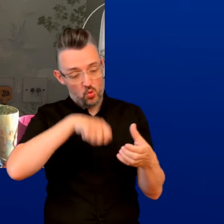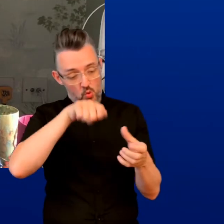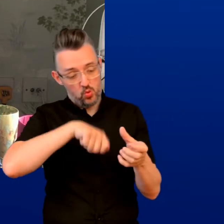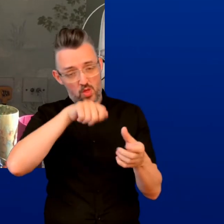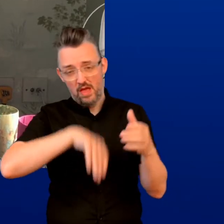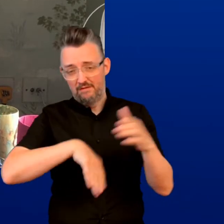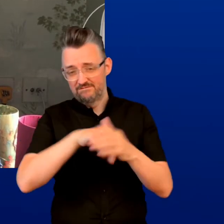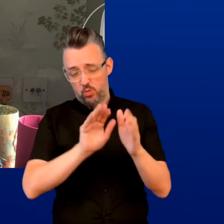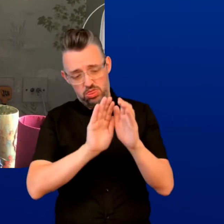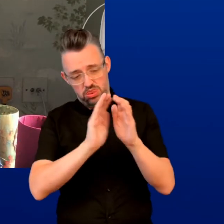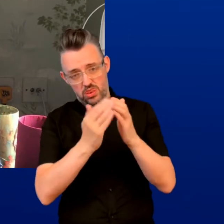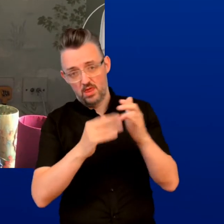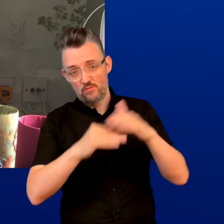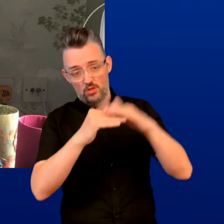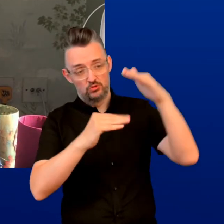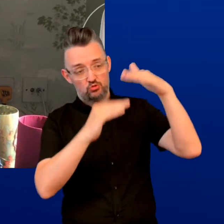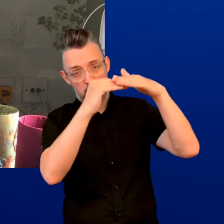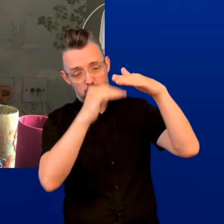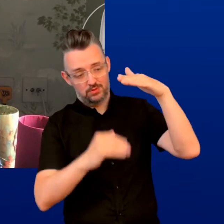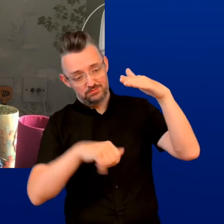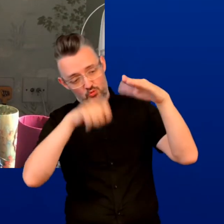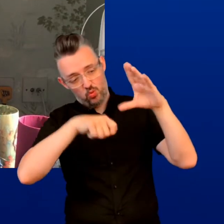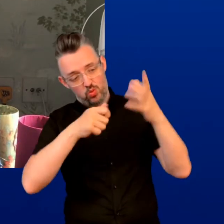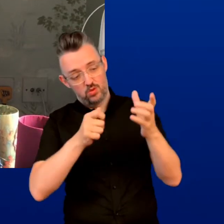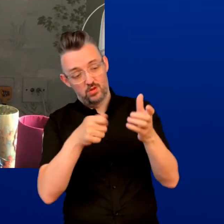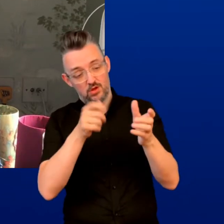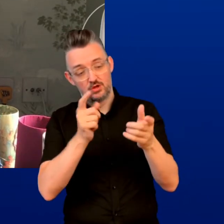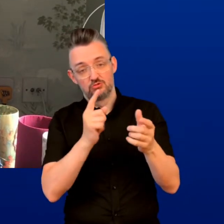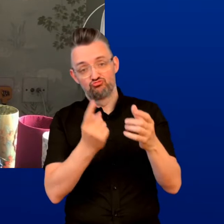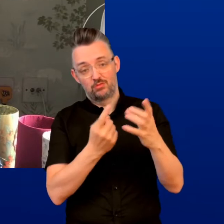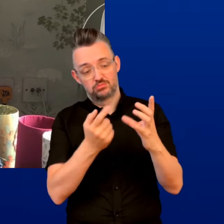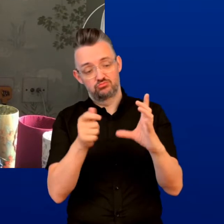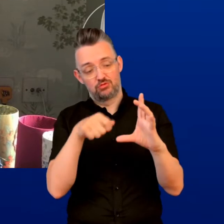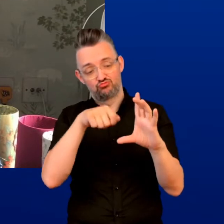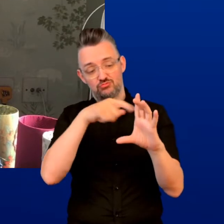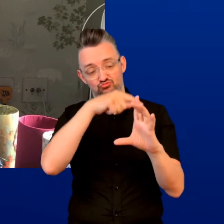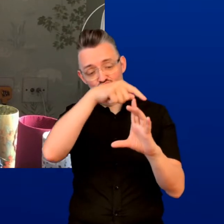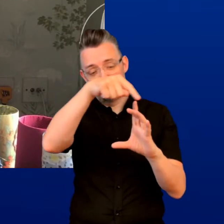bit all the way up and down. Keep doing it till you come to the end.